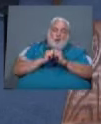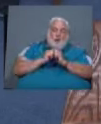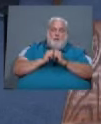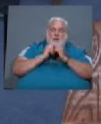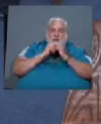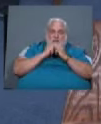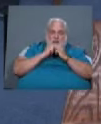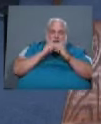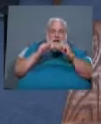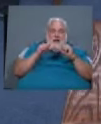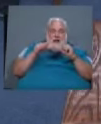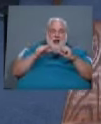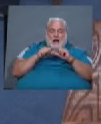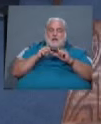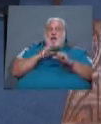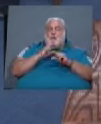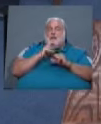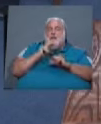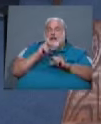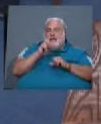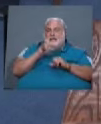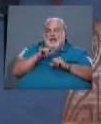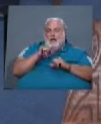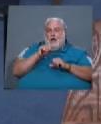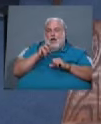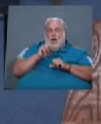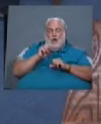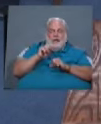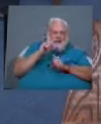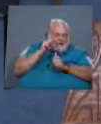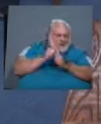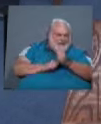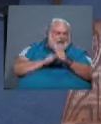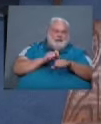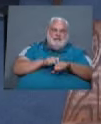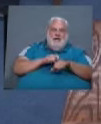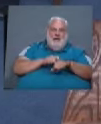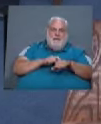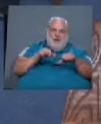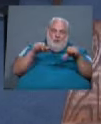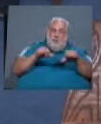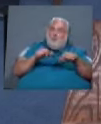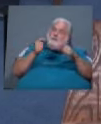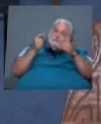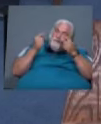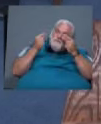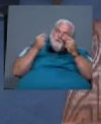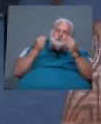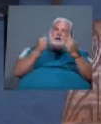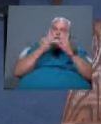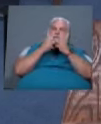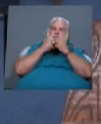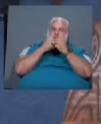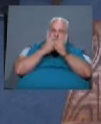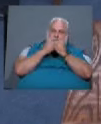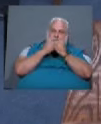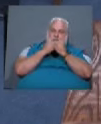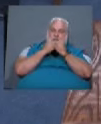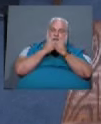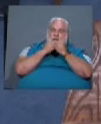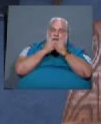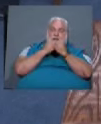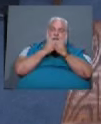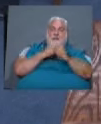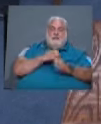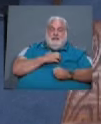down. Talked to Nancy Lowe when she was there. It was shot down. So it ain't like it hadn't been tried. It's just that the will hadn't been